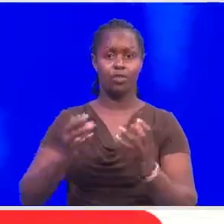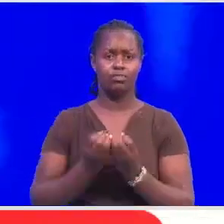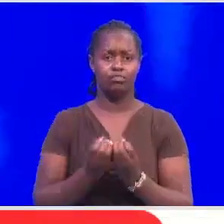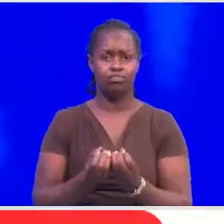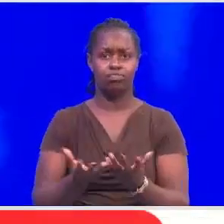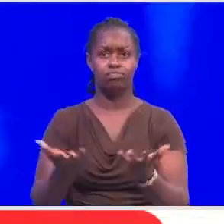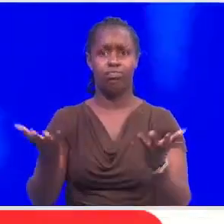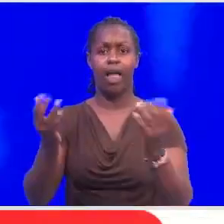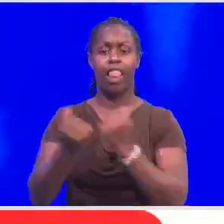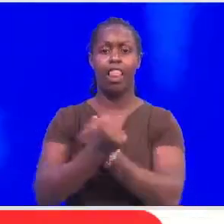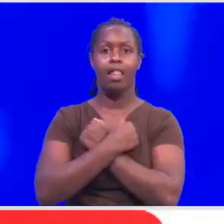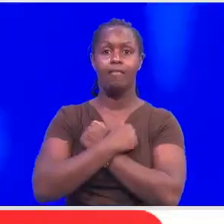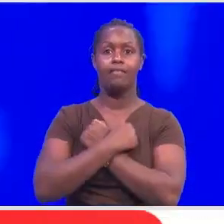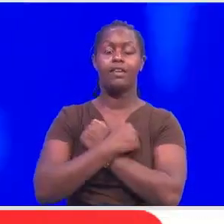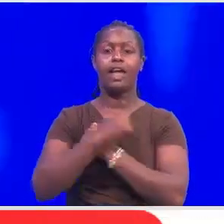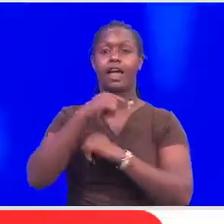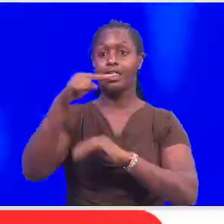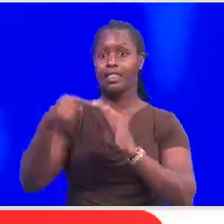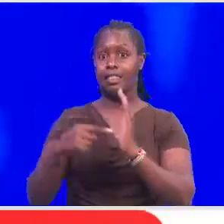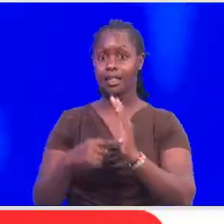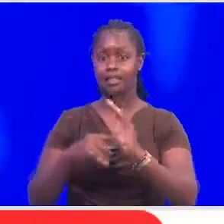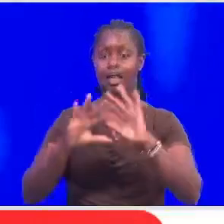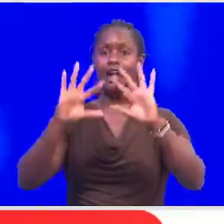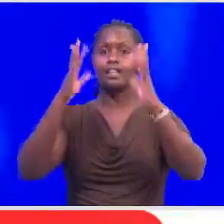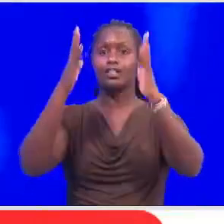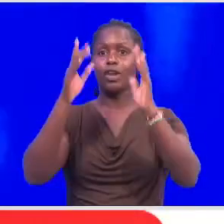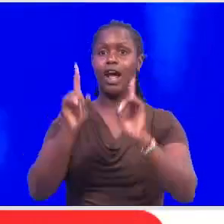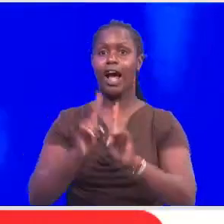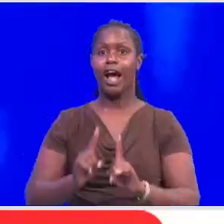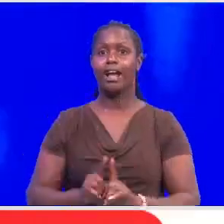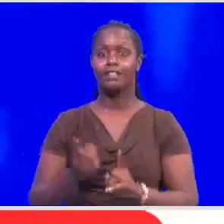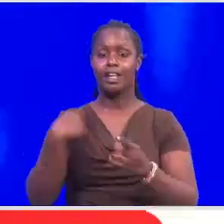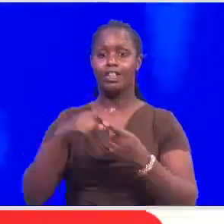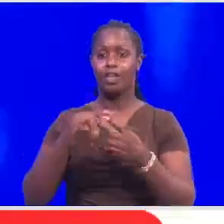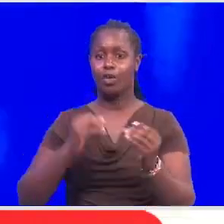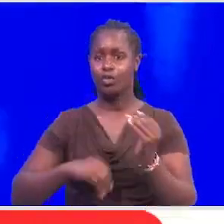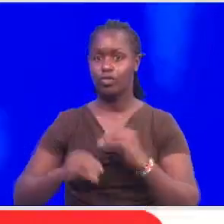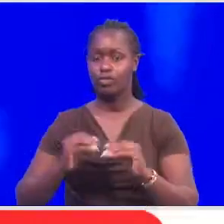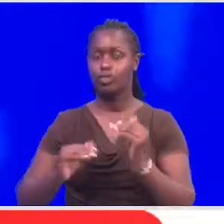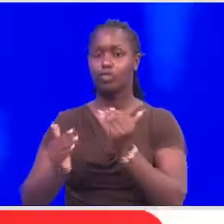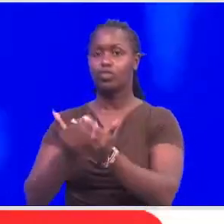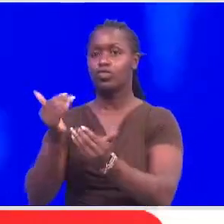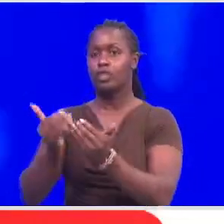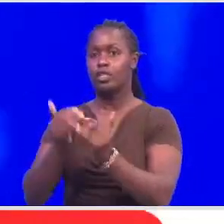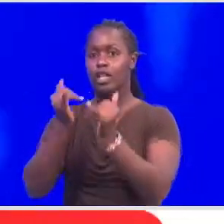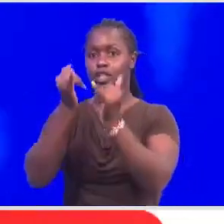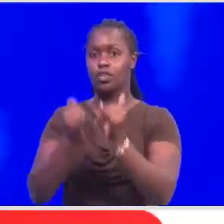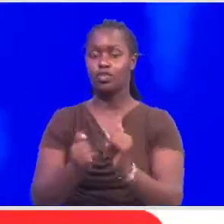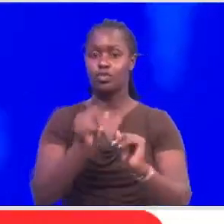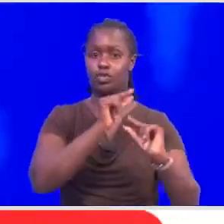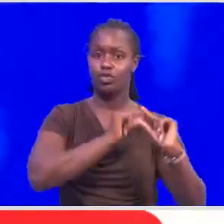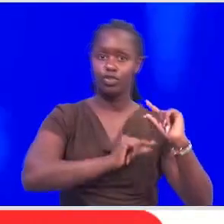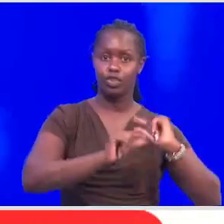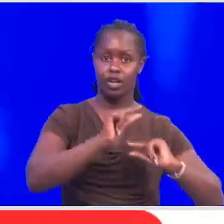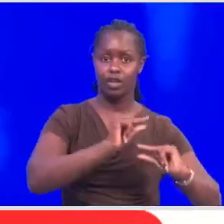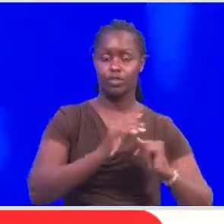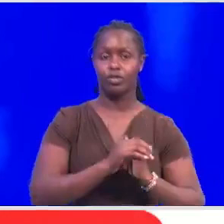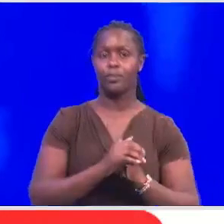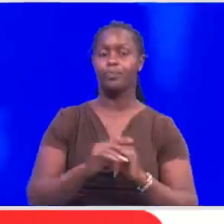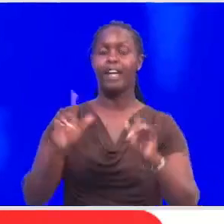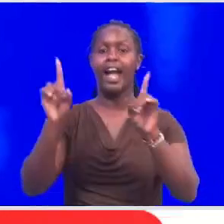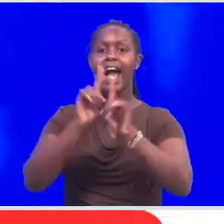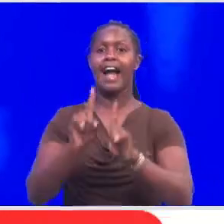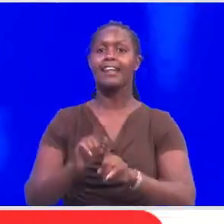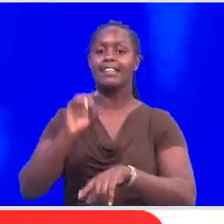cheer during this season as they contribute to nurturing the new generation. As a church, we continue praying for